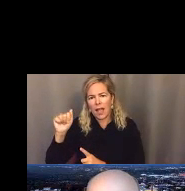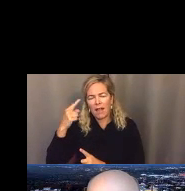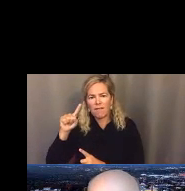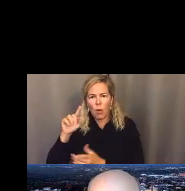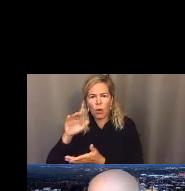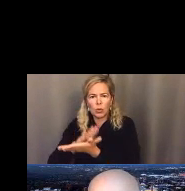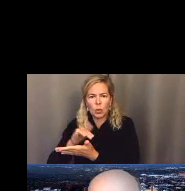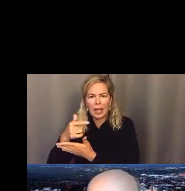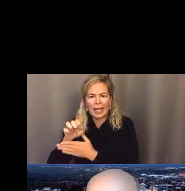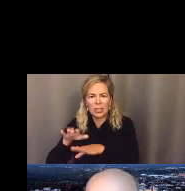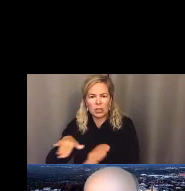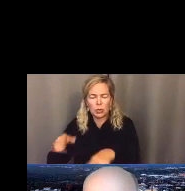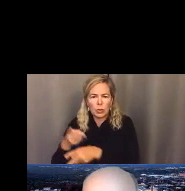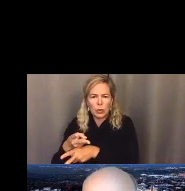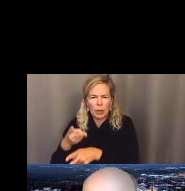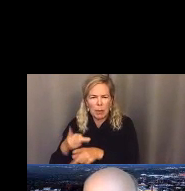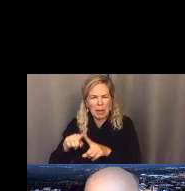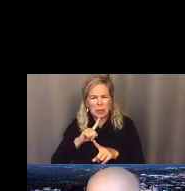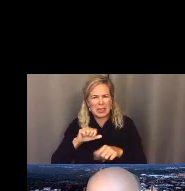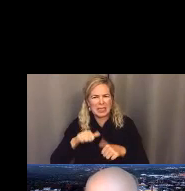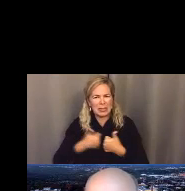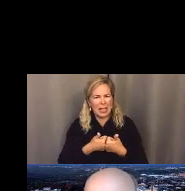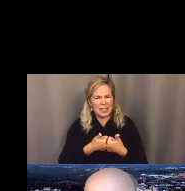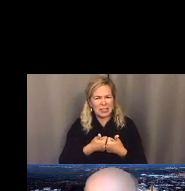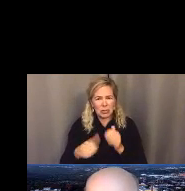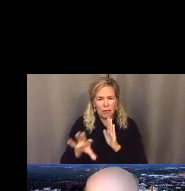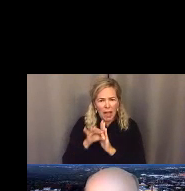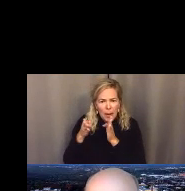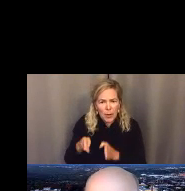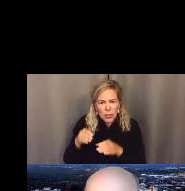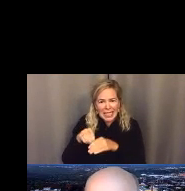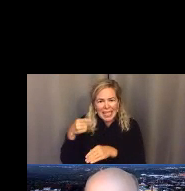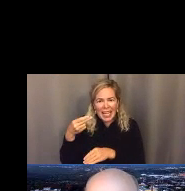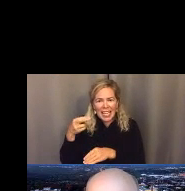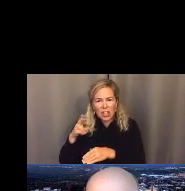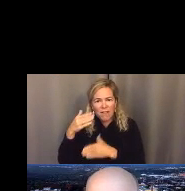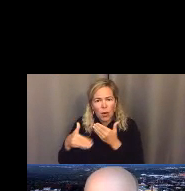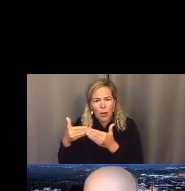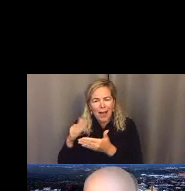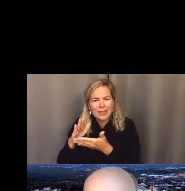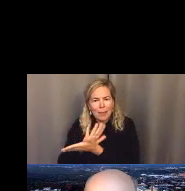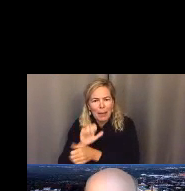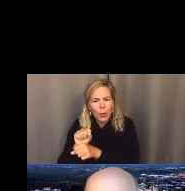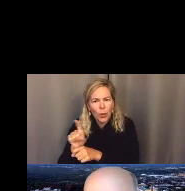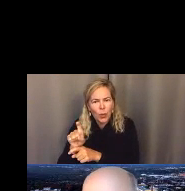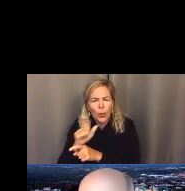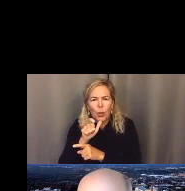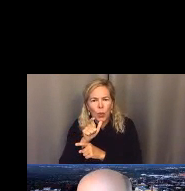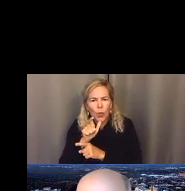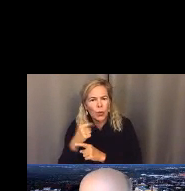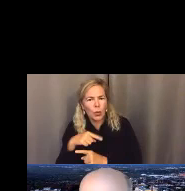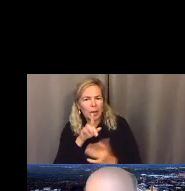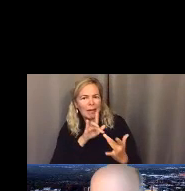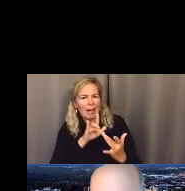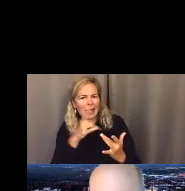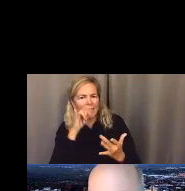childcare. However, it has been challenging to find anyone in HR to help process paperwork. Who should faculty be contacting for these issues? So